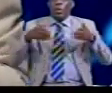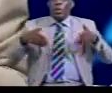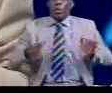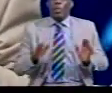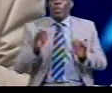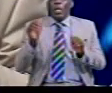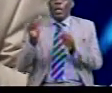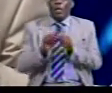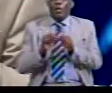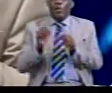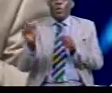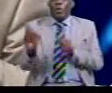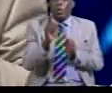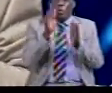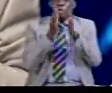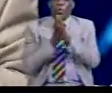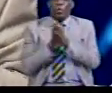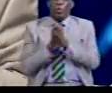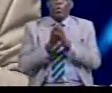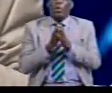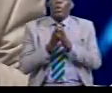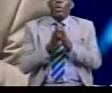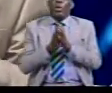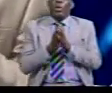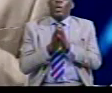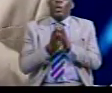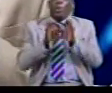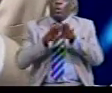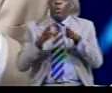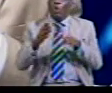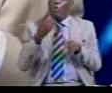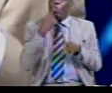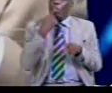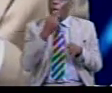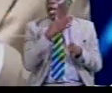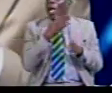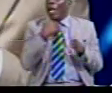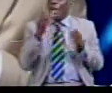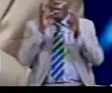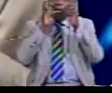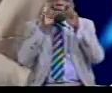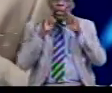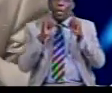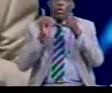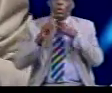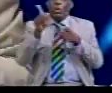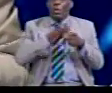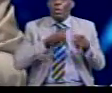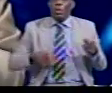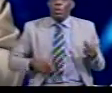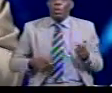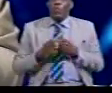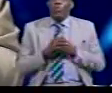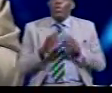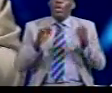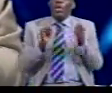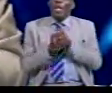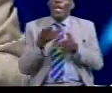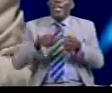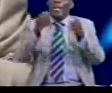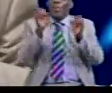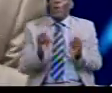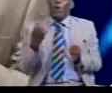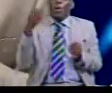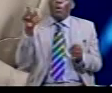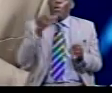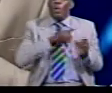pray. Ouvrez la bouche. Open your mouth. Et crie à Dieu. And cry unto the Lord. Que sa puissance descende. And the power of God will descend.